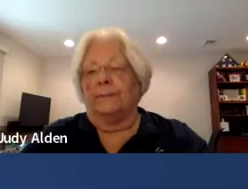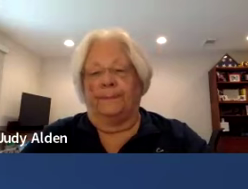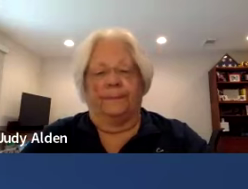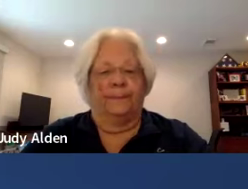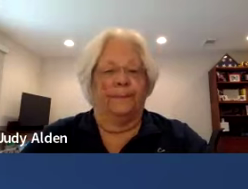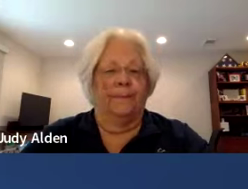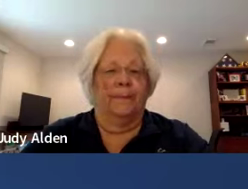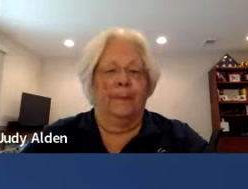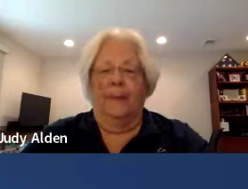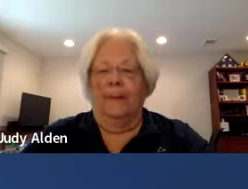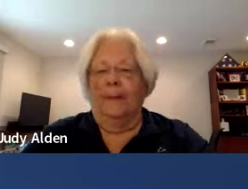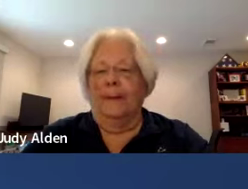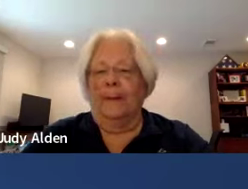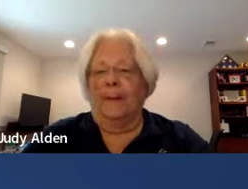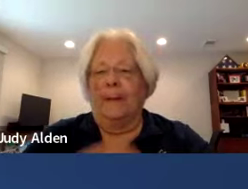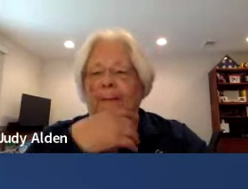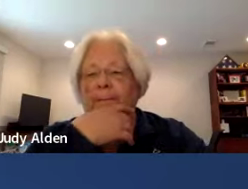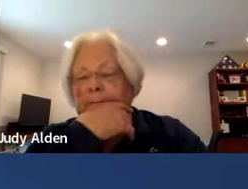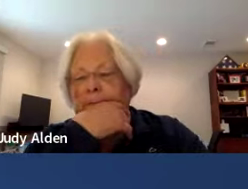clarification.